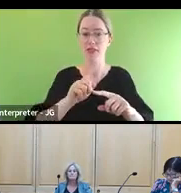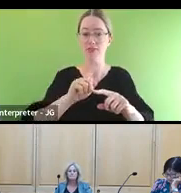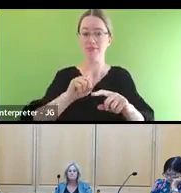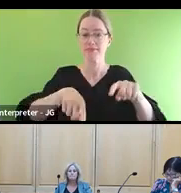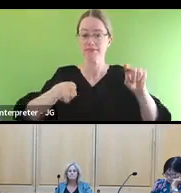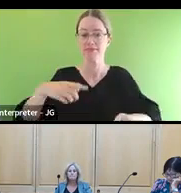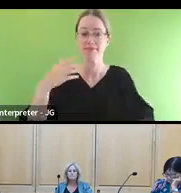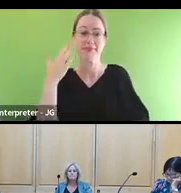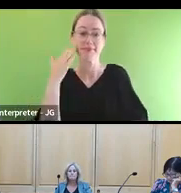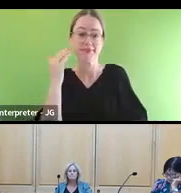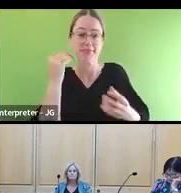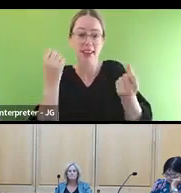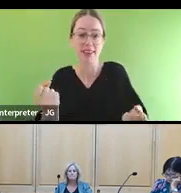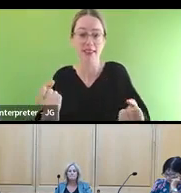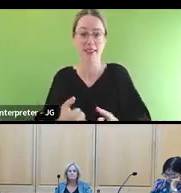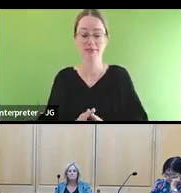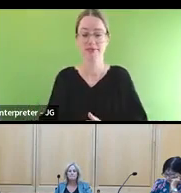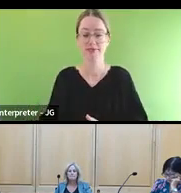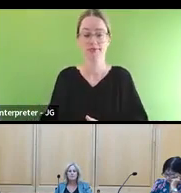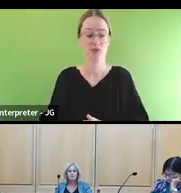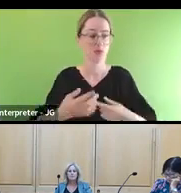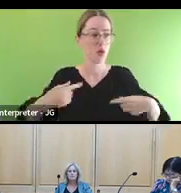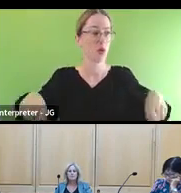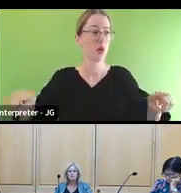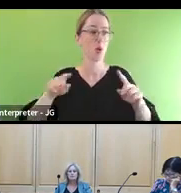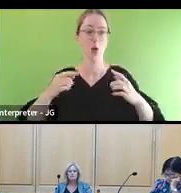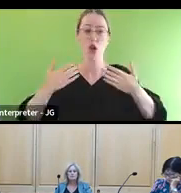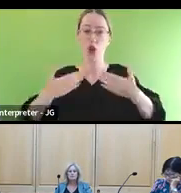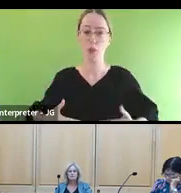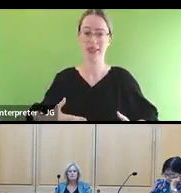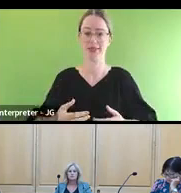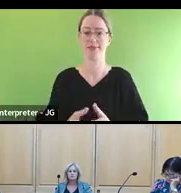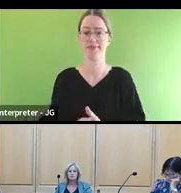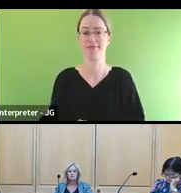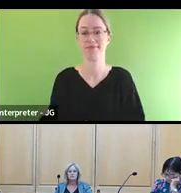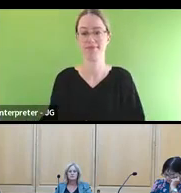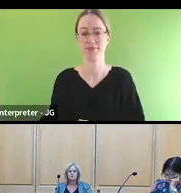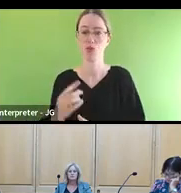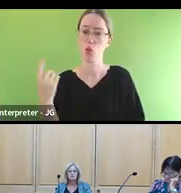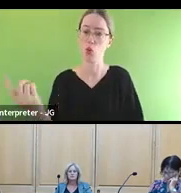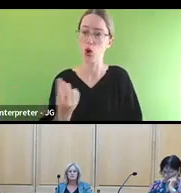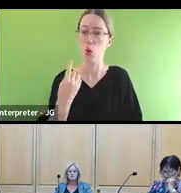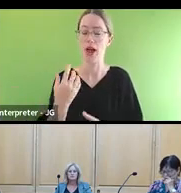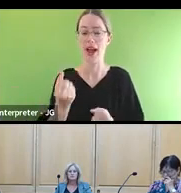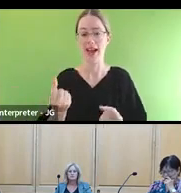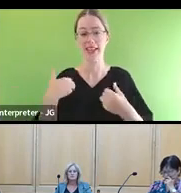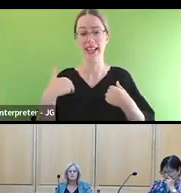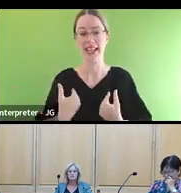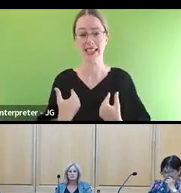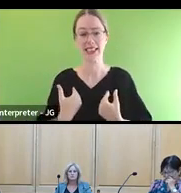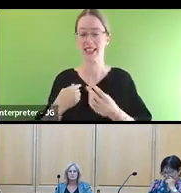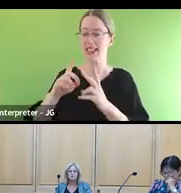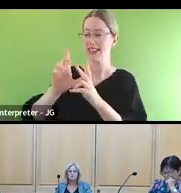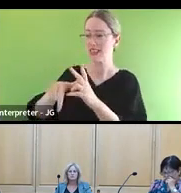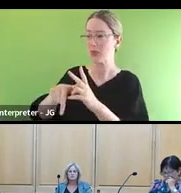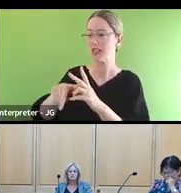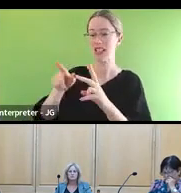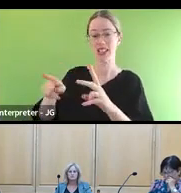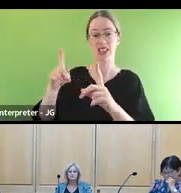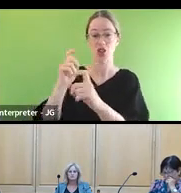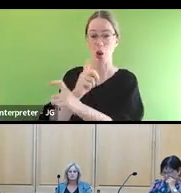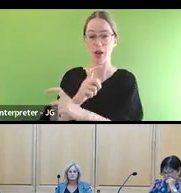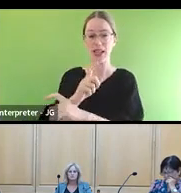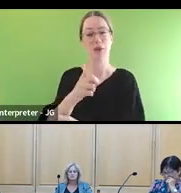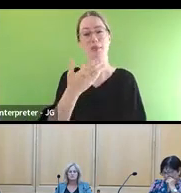ethnicities. You know, we're all human beings and we all have these needs. And disability is complex,